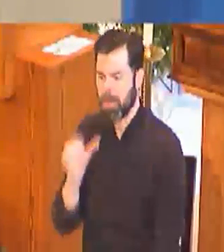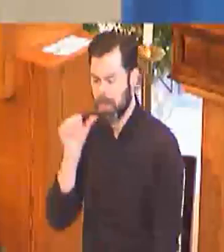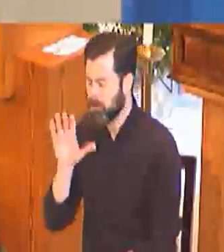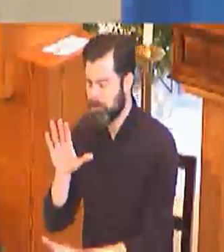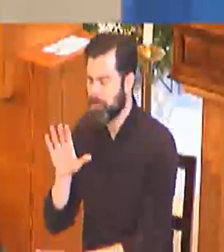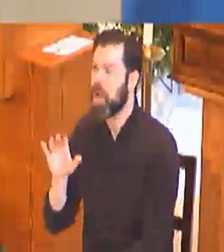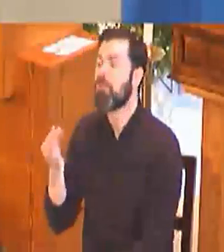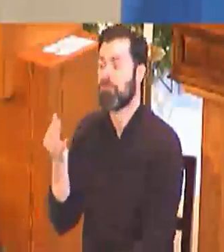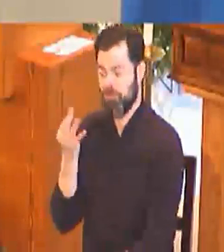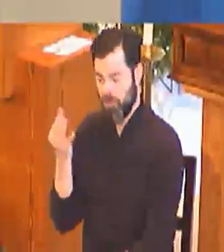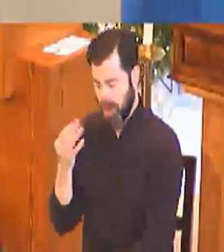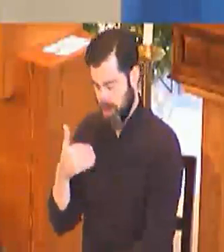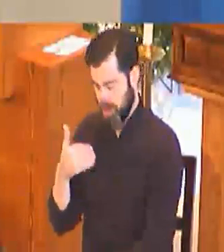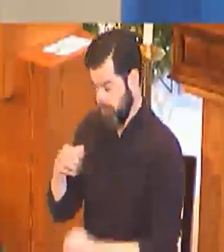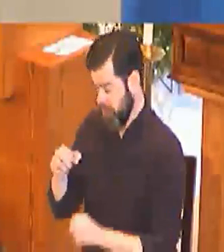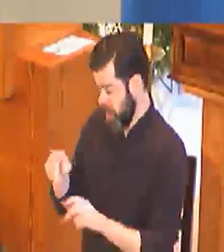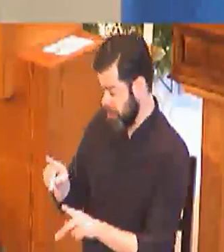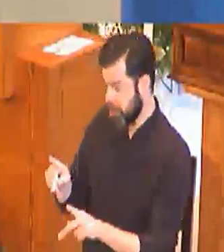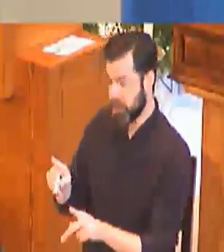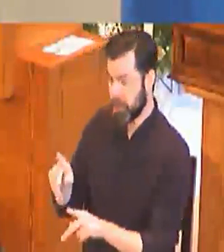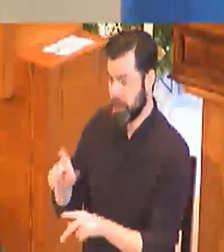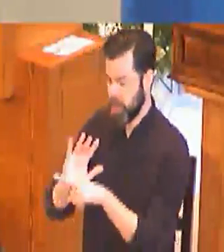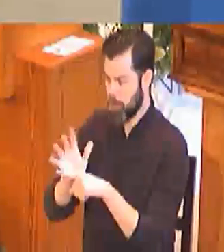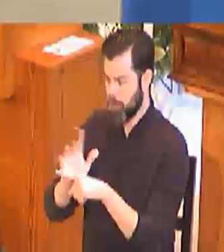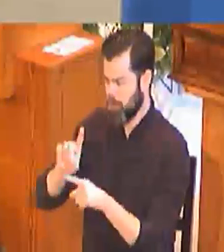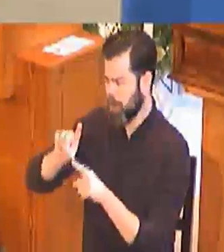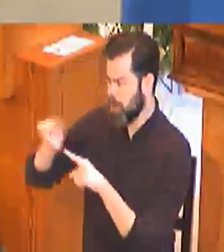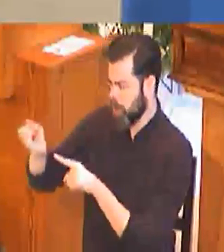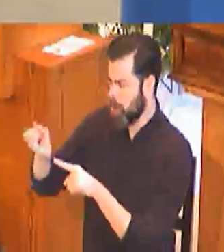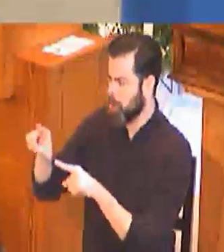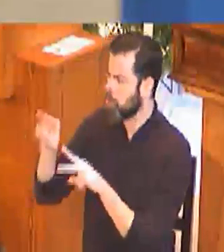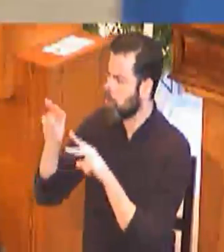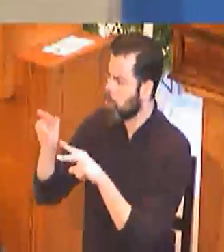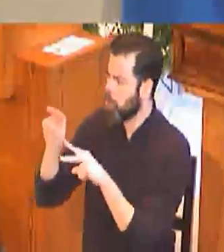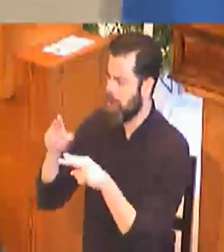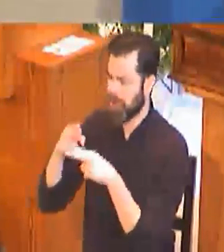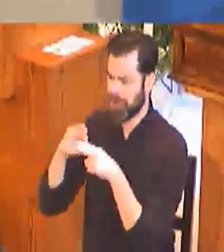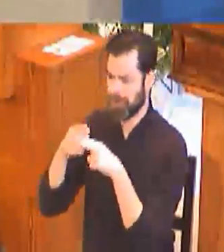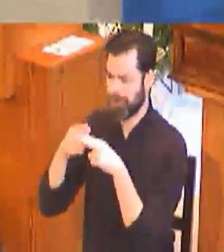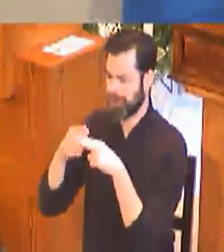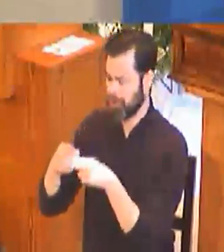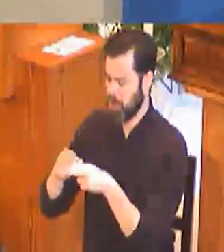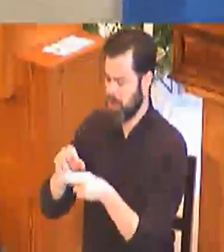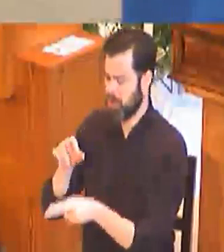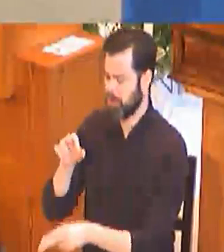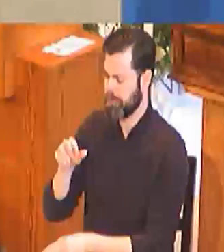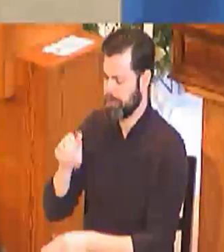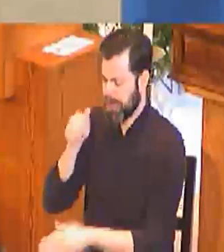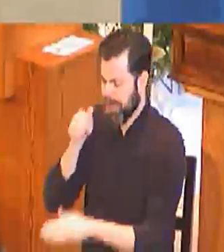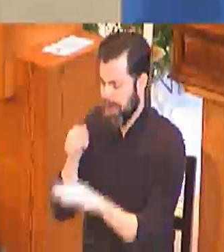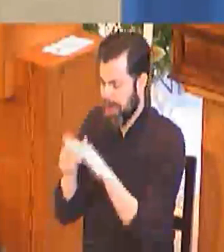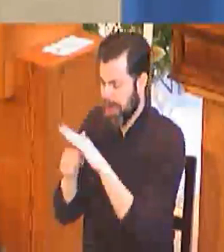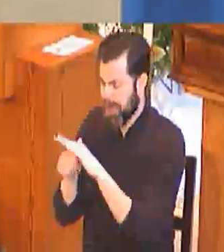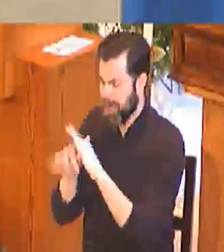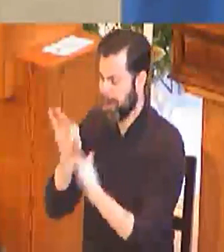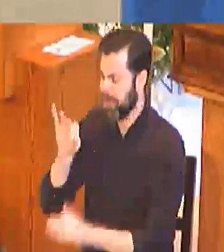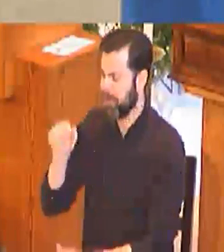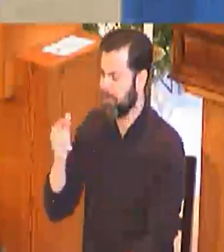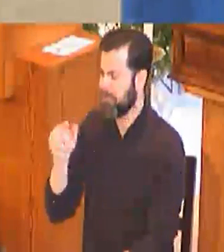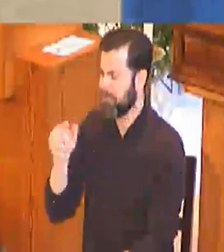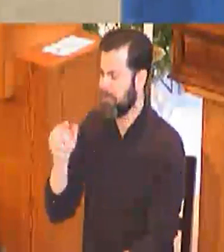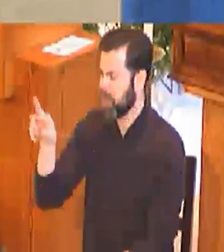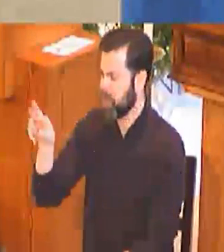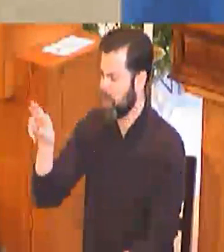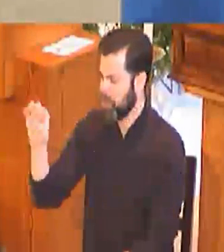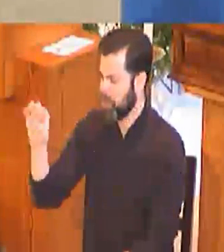Friday, I had the opportunity to go see the movie Hidden Figures. Oh my, highly recommend. If you haven't seen it, I'd put it on